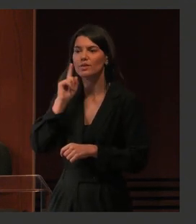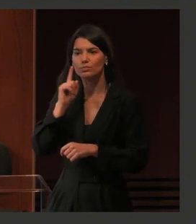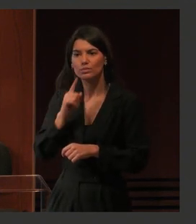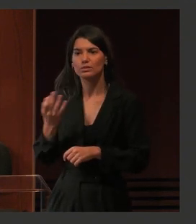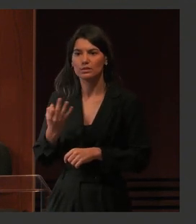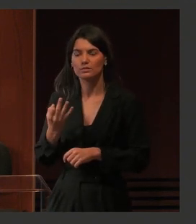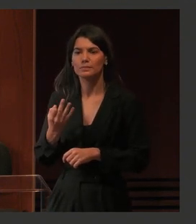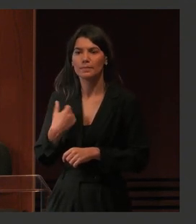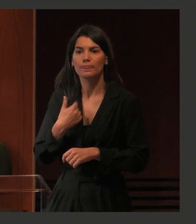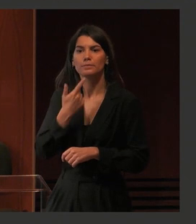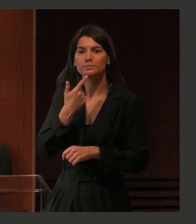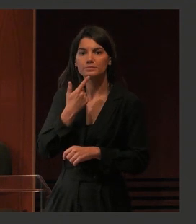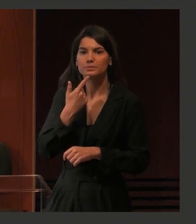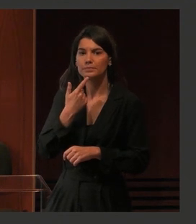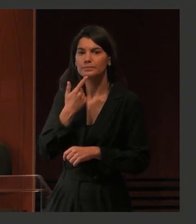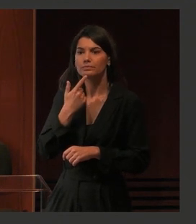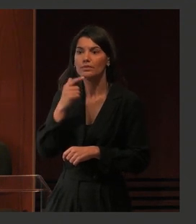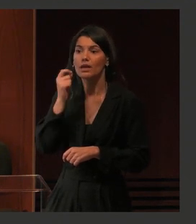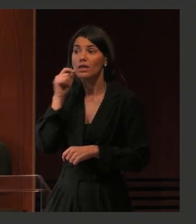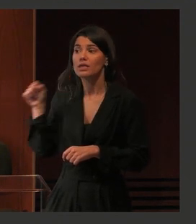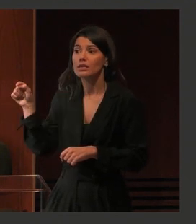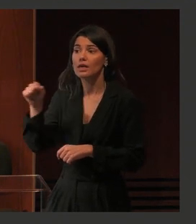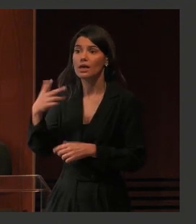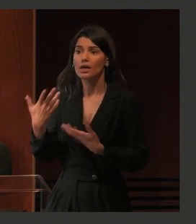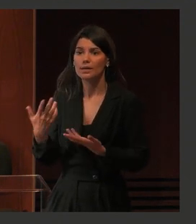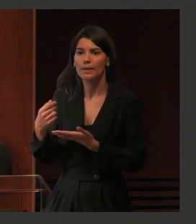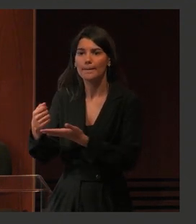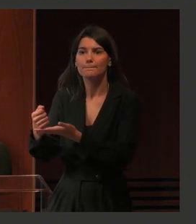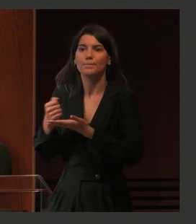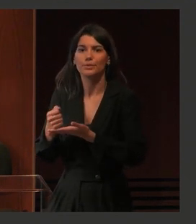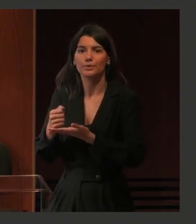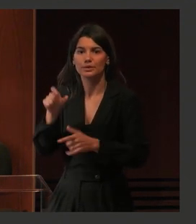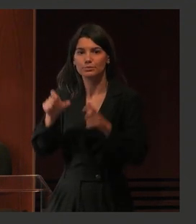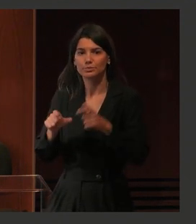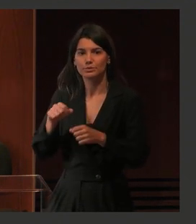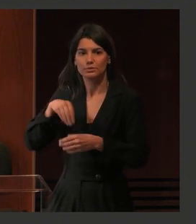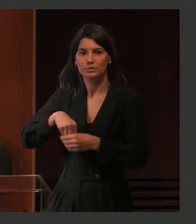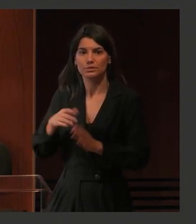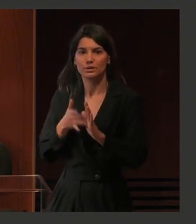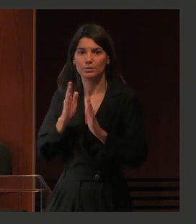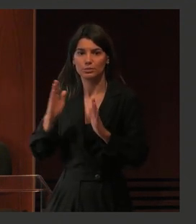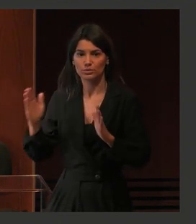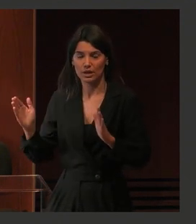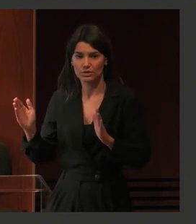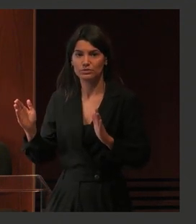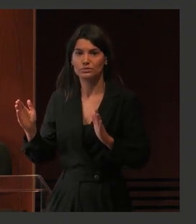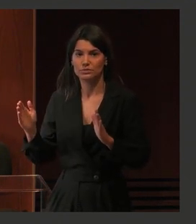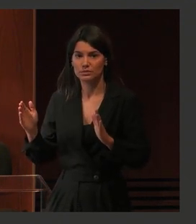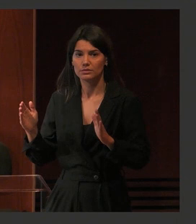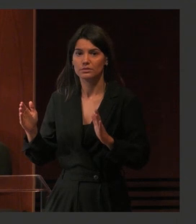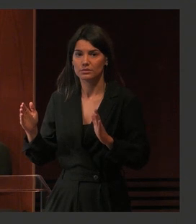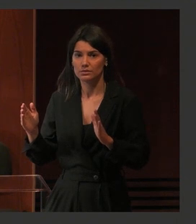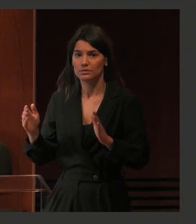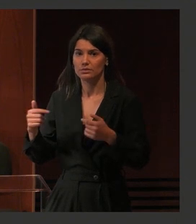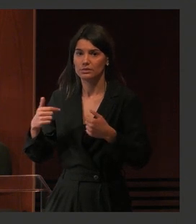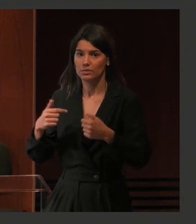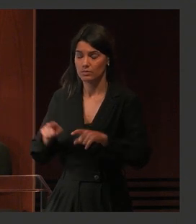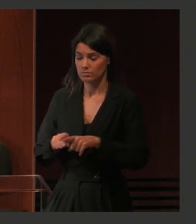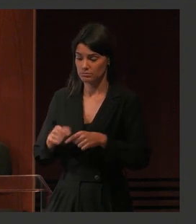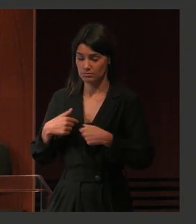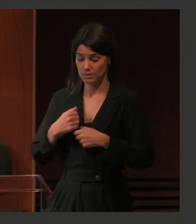who supports the librarians. The librarians as a profession are supported by